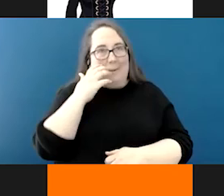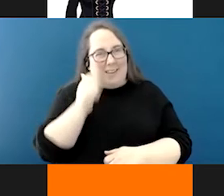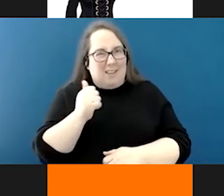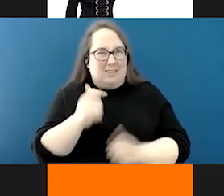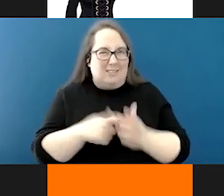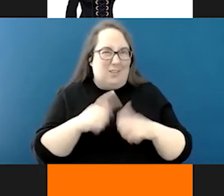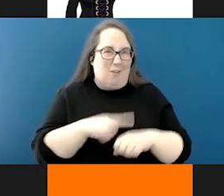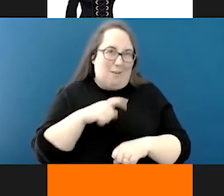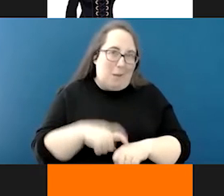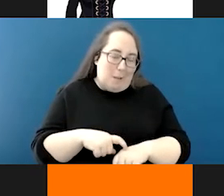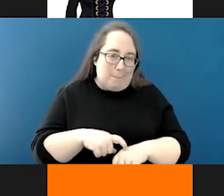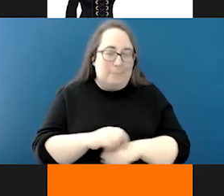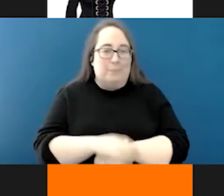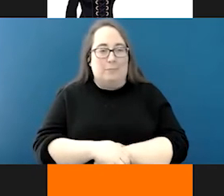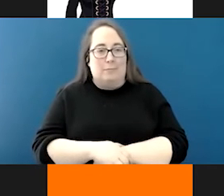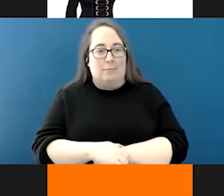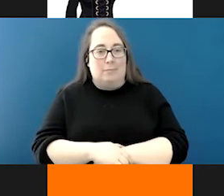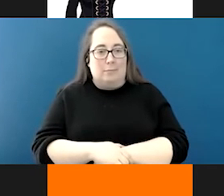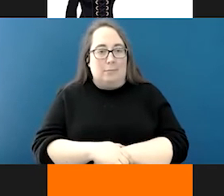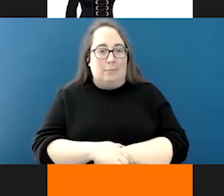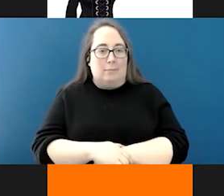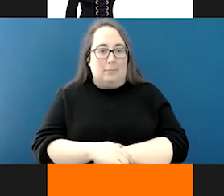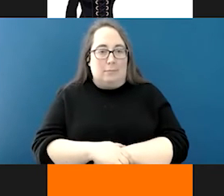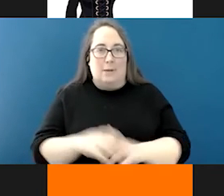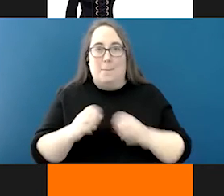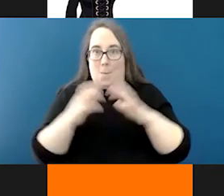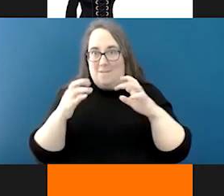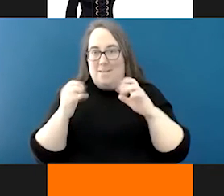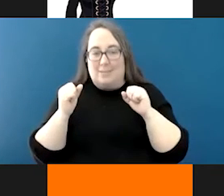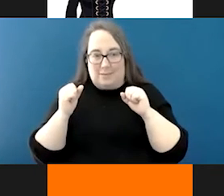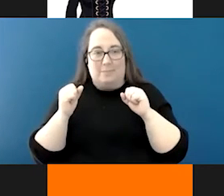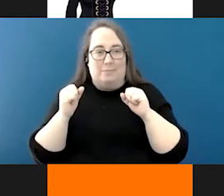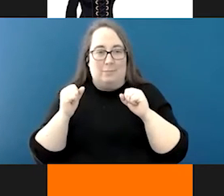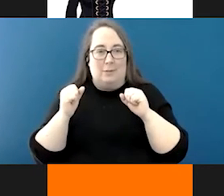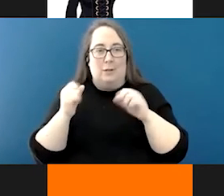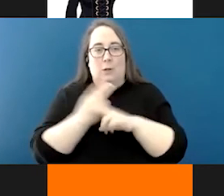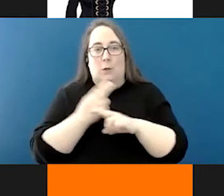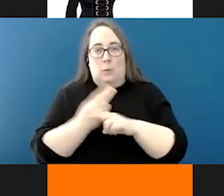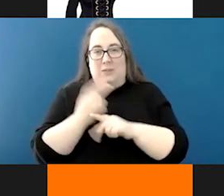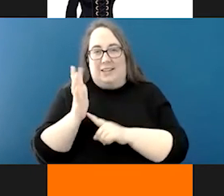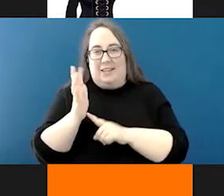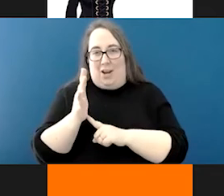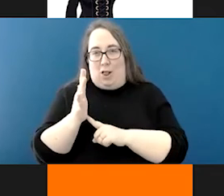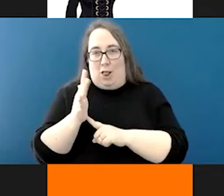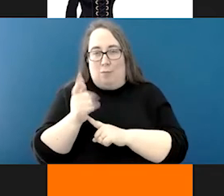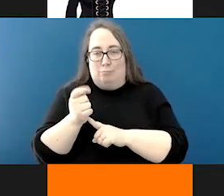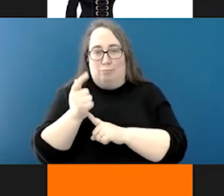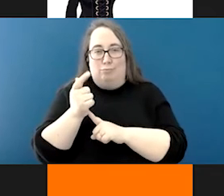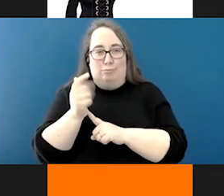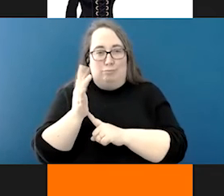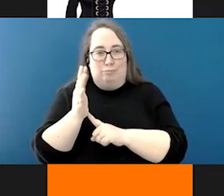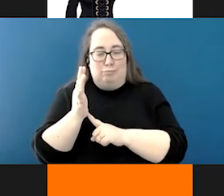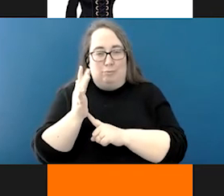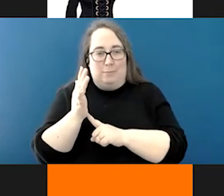method. It is a lot faster to heat it up using the candle lighter. I don't feel